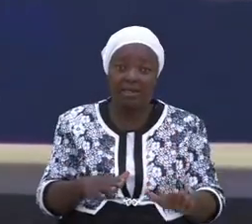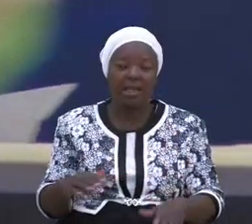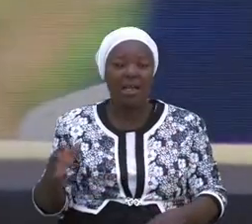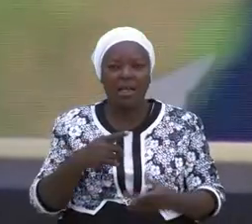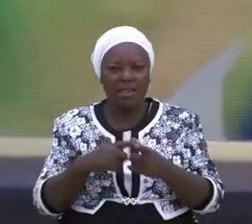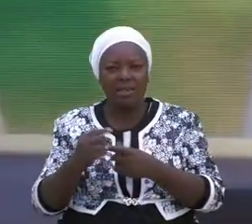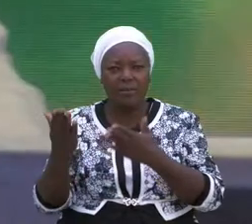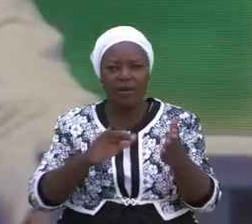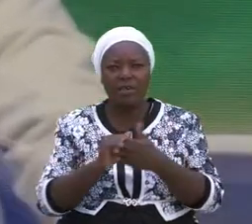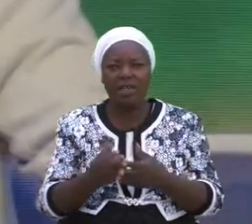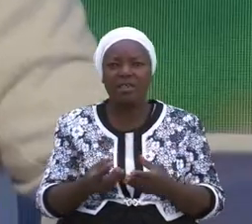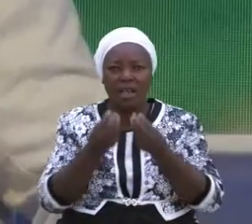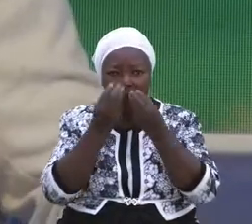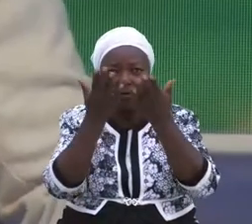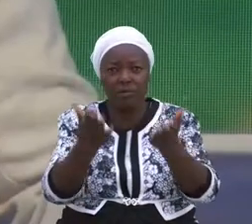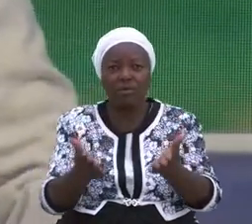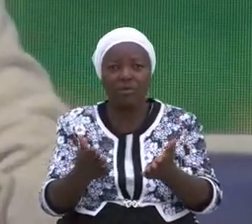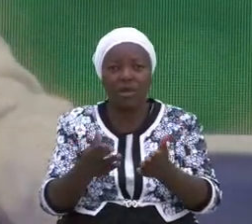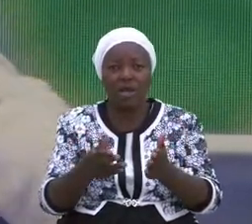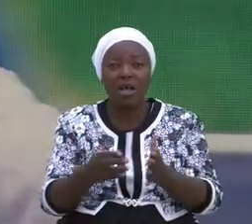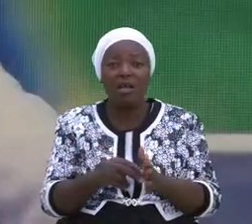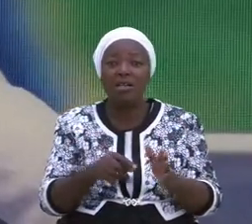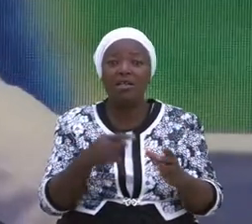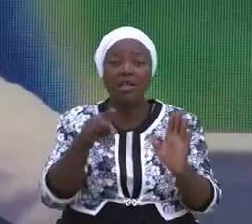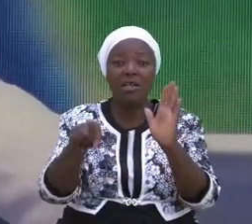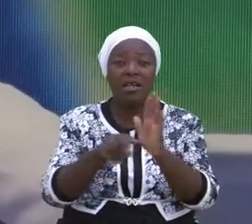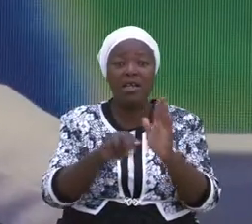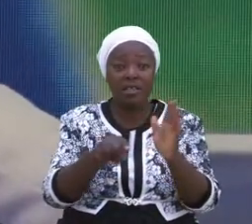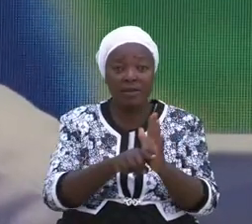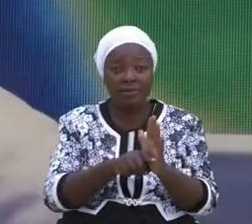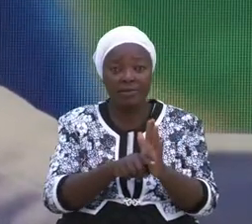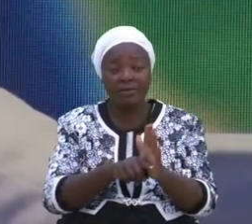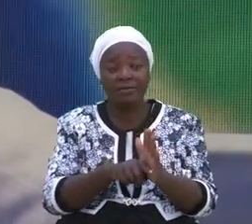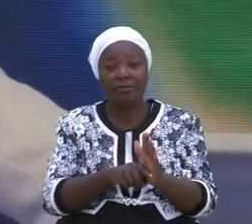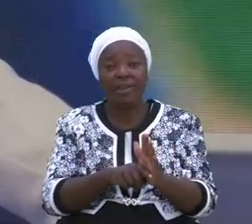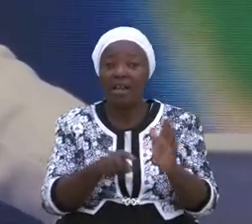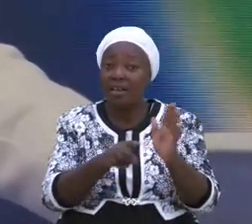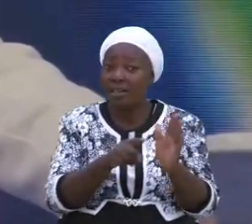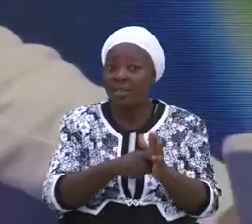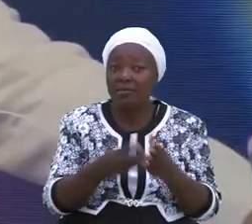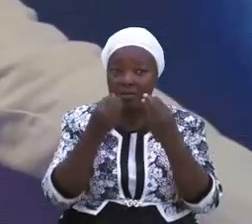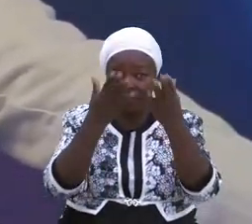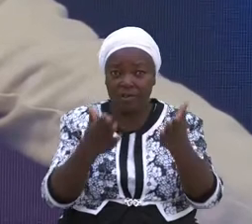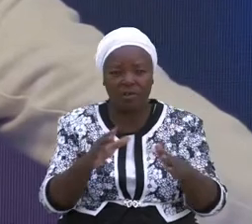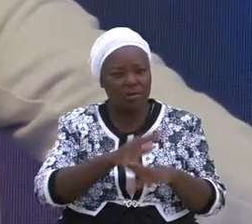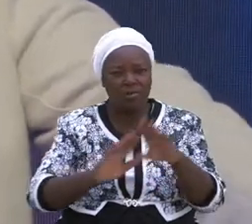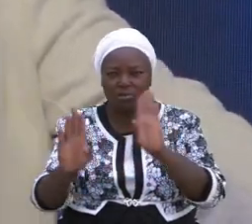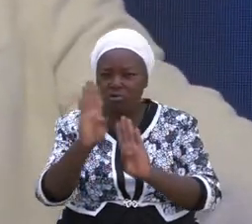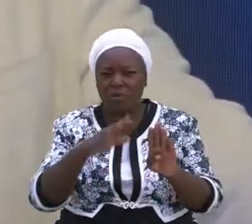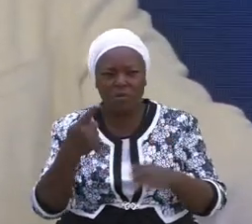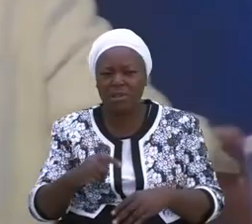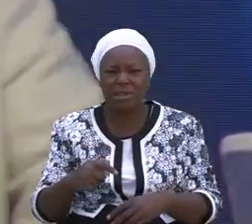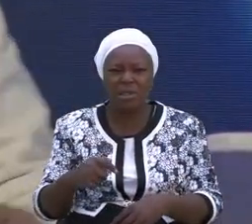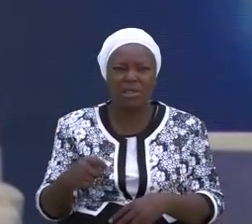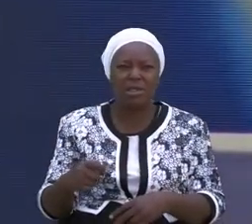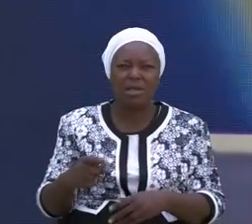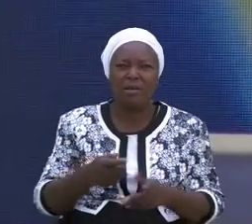information, negative information. Don't trouble the master anymore. Your daughter is